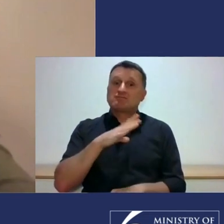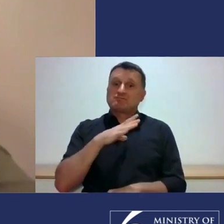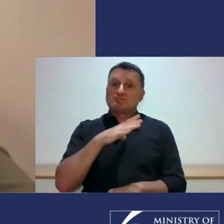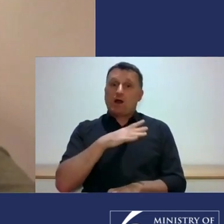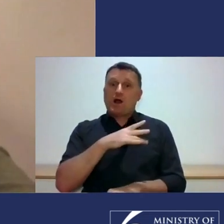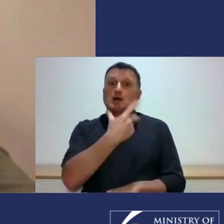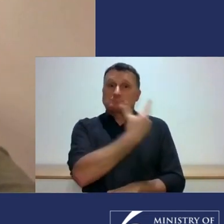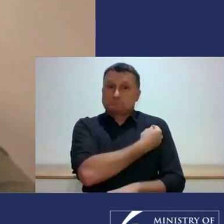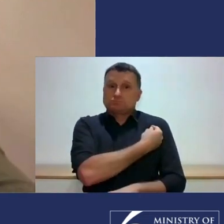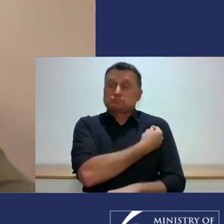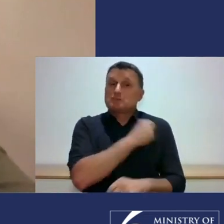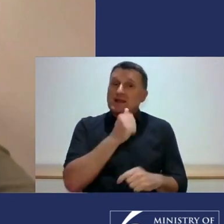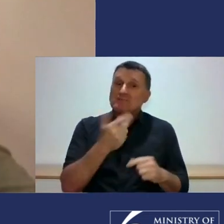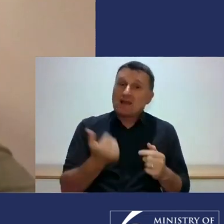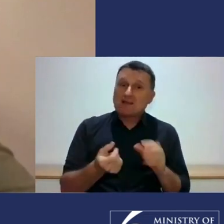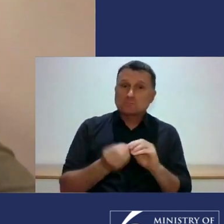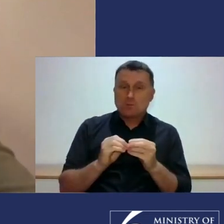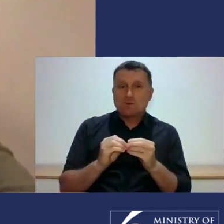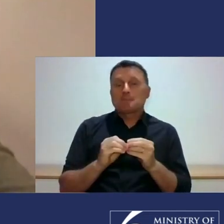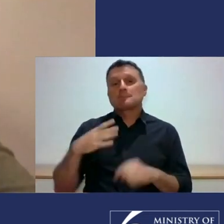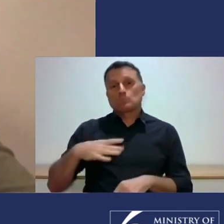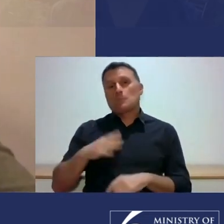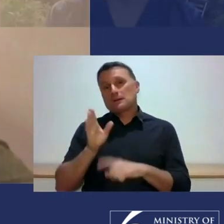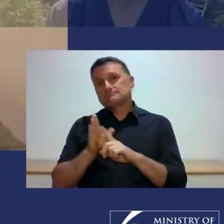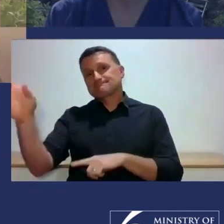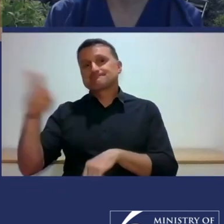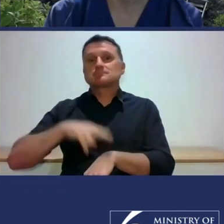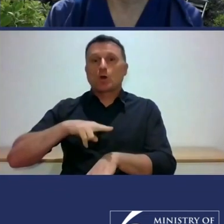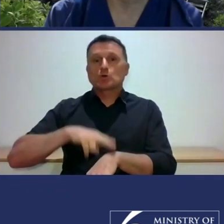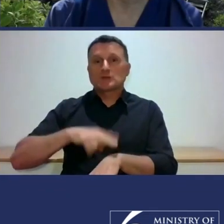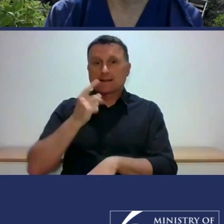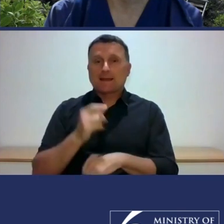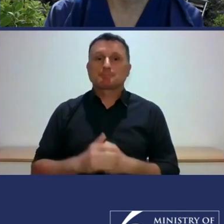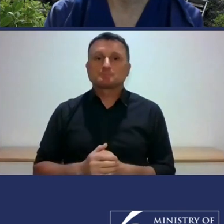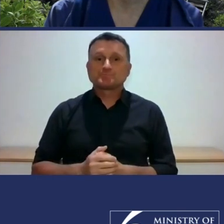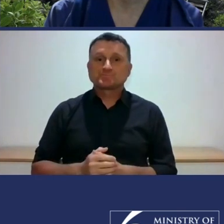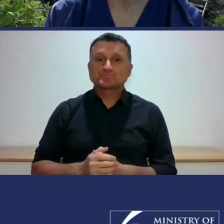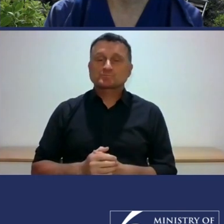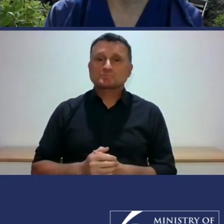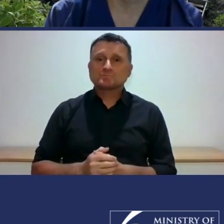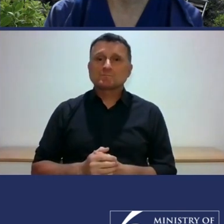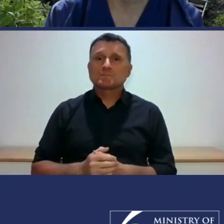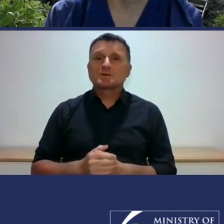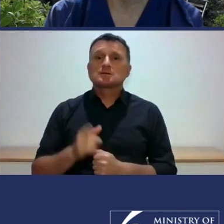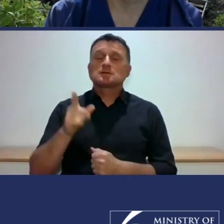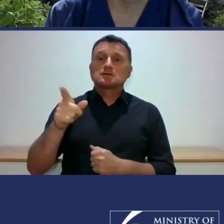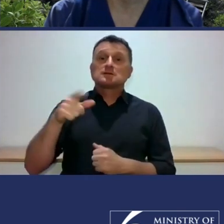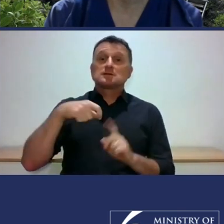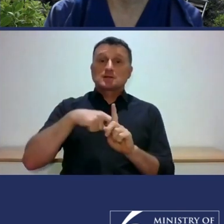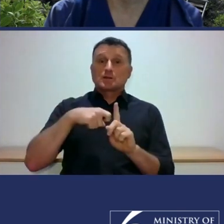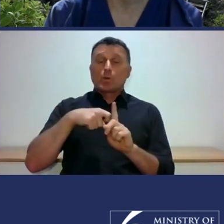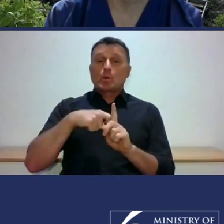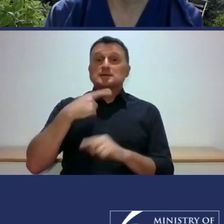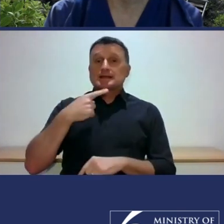they can speak to their GP or their healthcare professional. Yeah, I mean, because I have definitely seen that